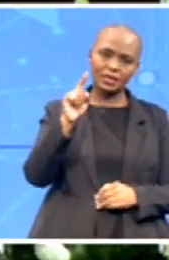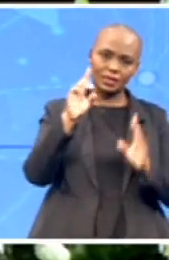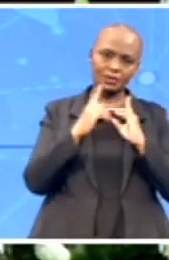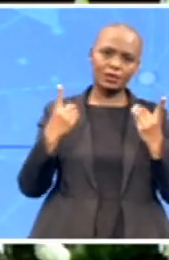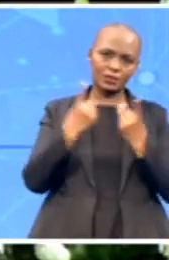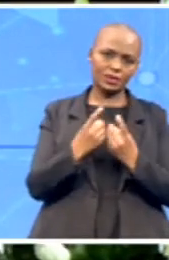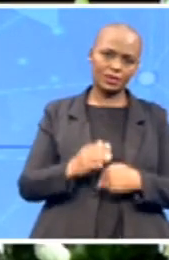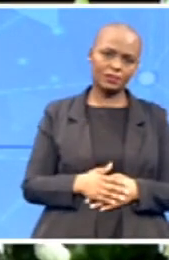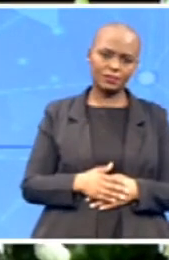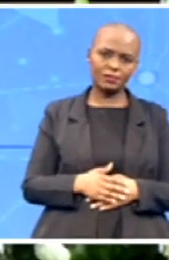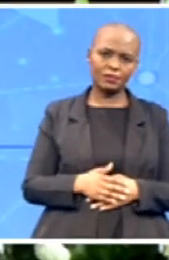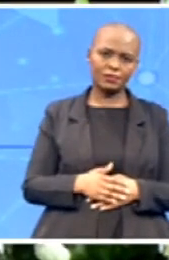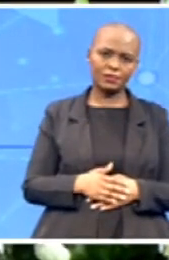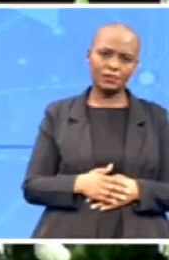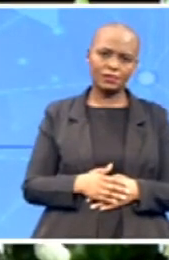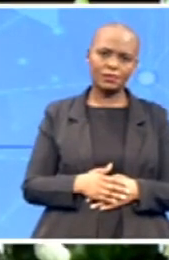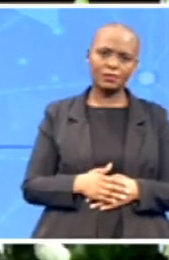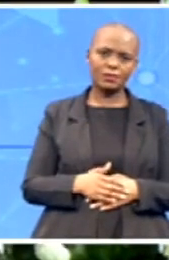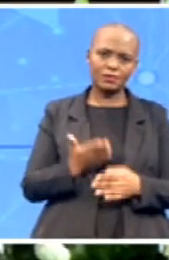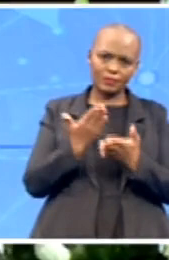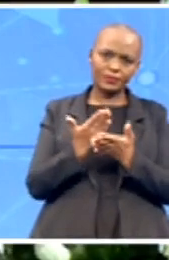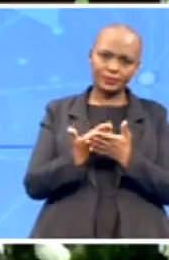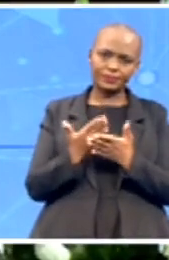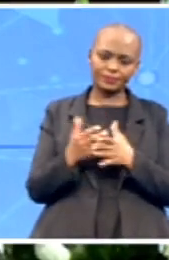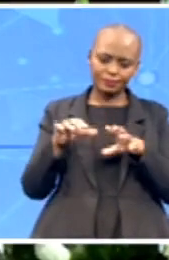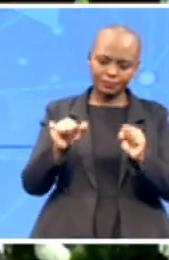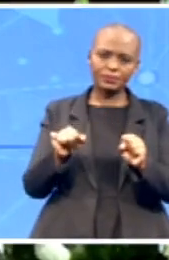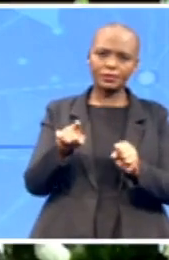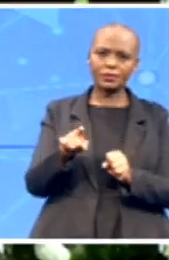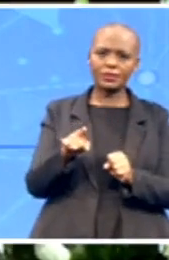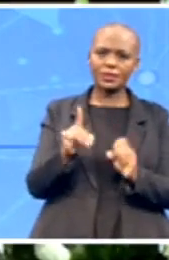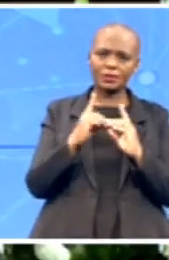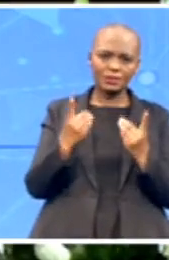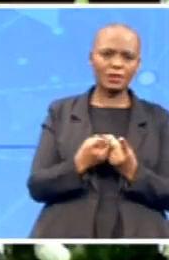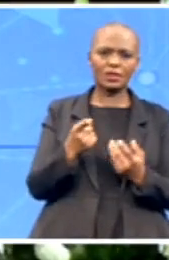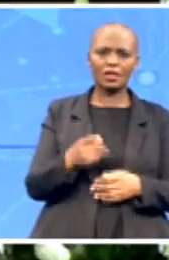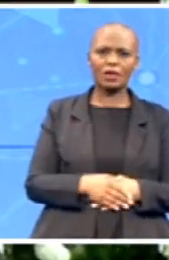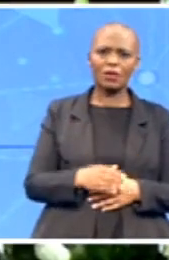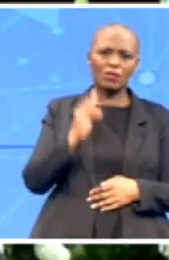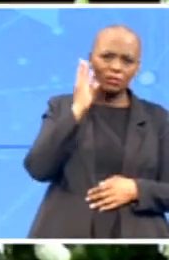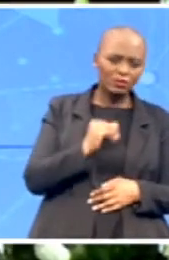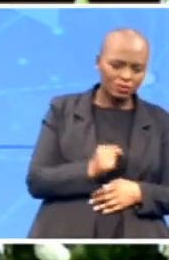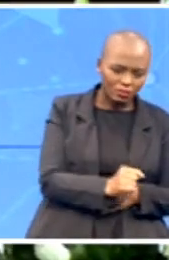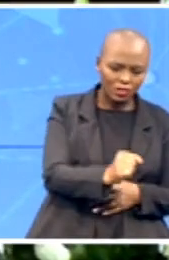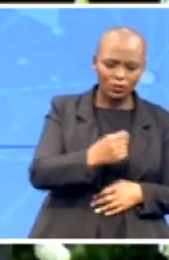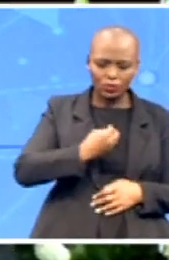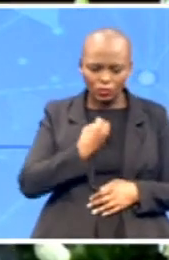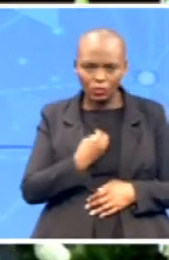Mola honali everybody mola, bana di kwala bongholo bontate bo batsha, you are going to enjoy, and believe me,